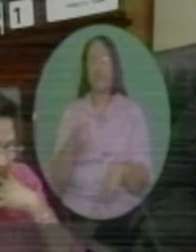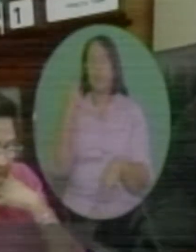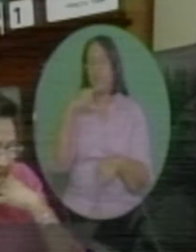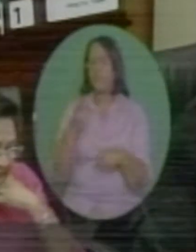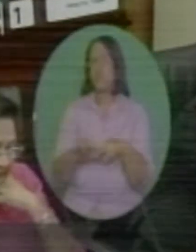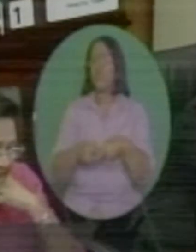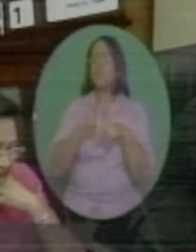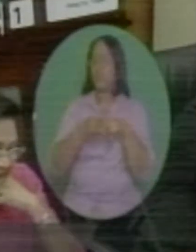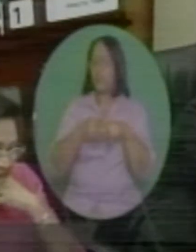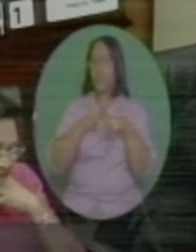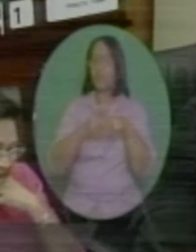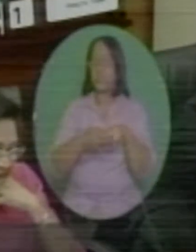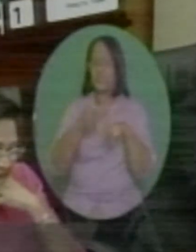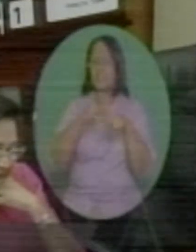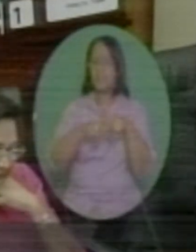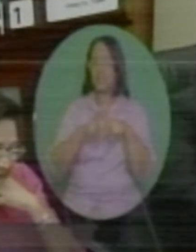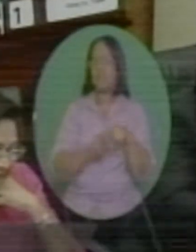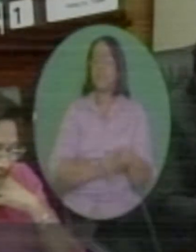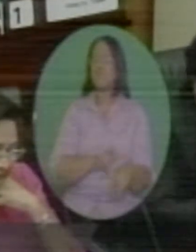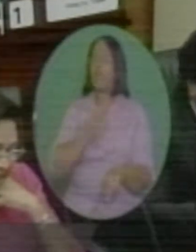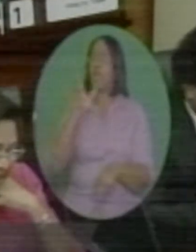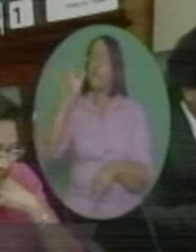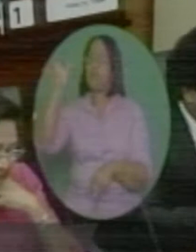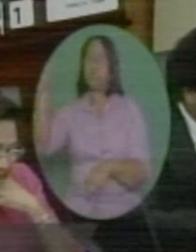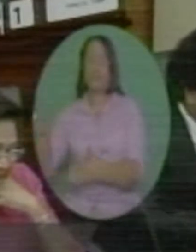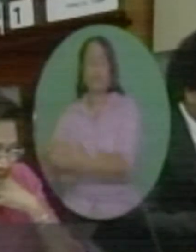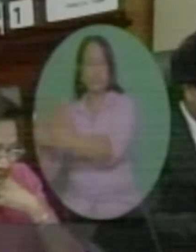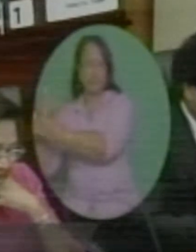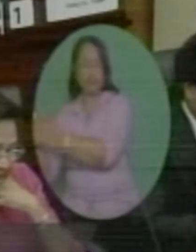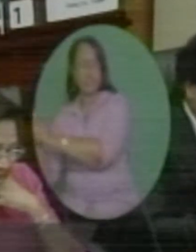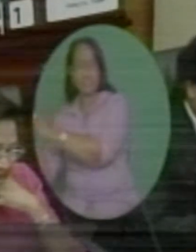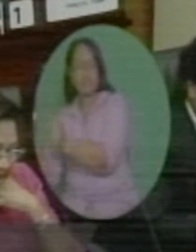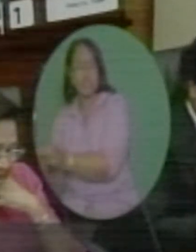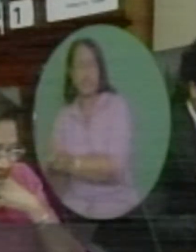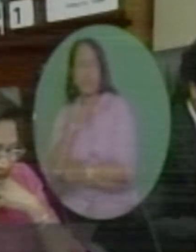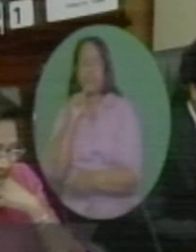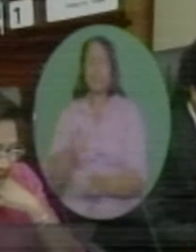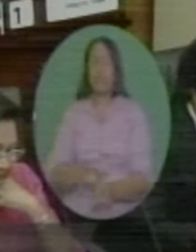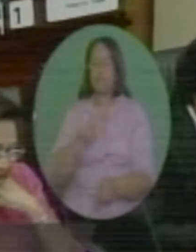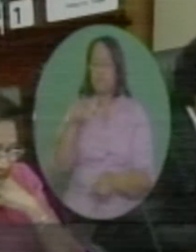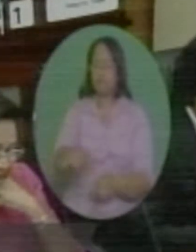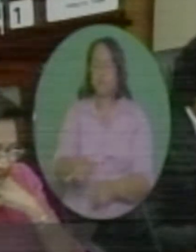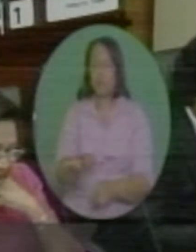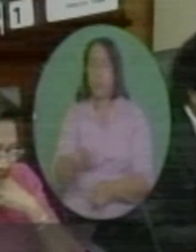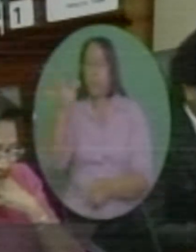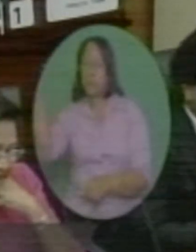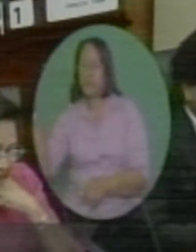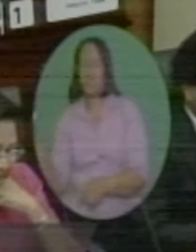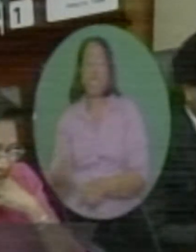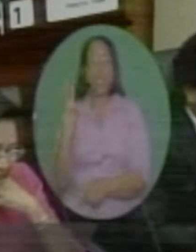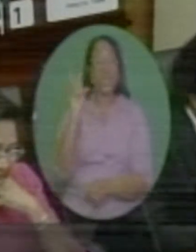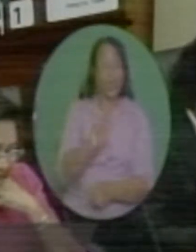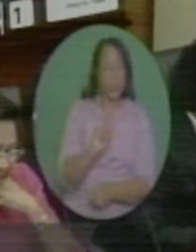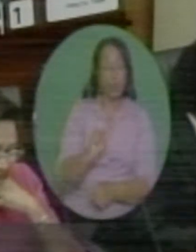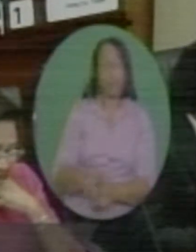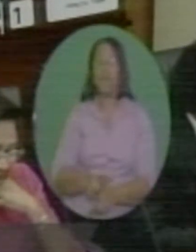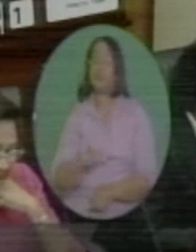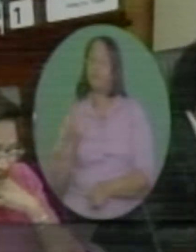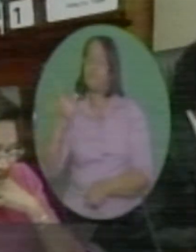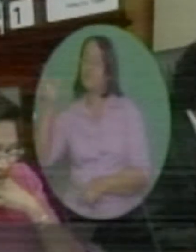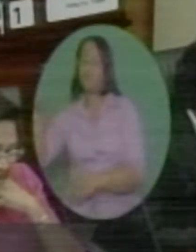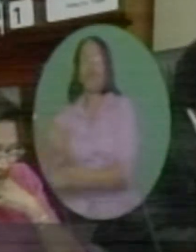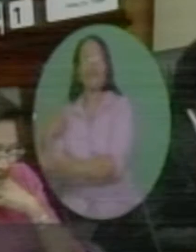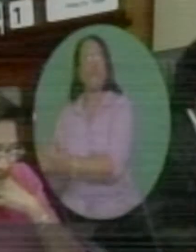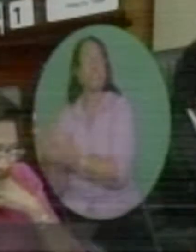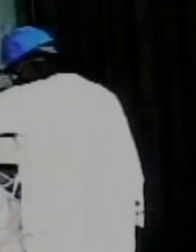amendments to its tax legislation, as well as constitutional arrangements. In presenting his second budget in the lower house, Minister Hawai